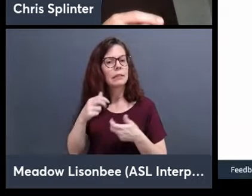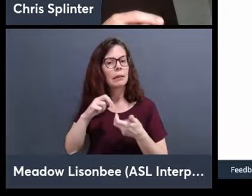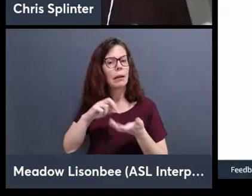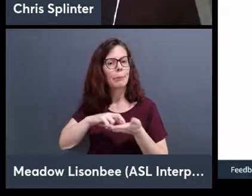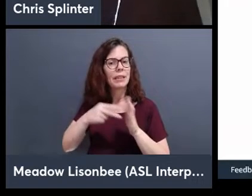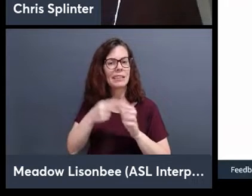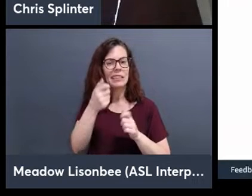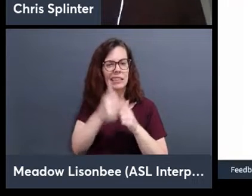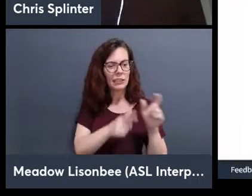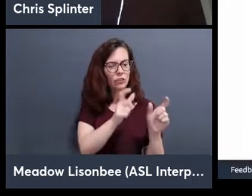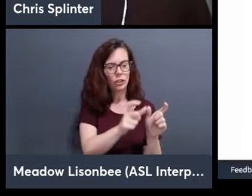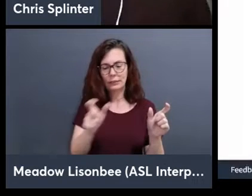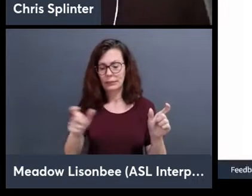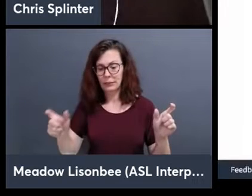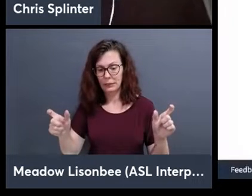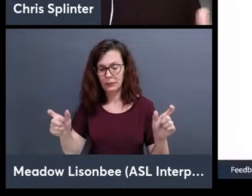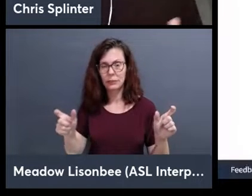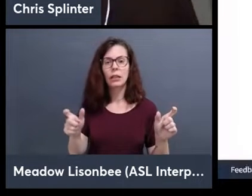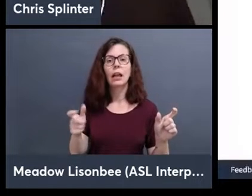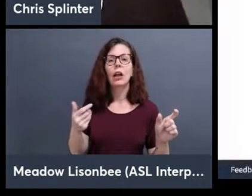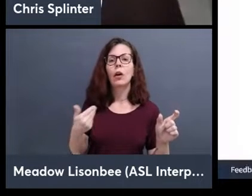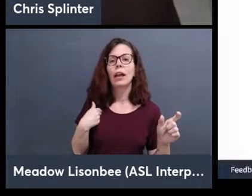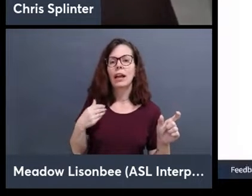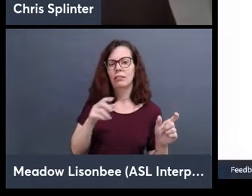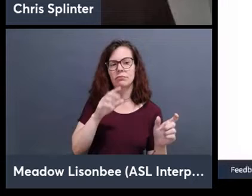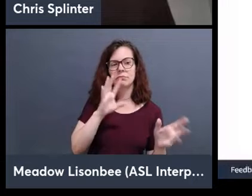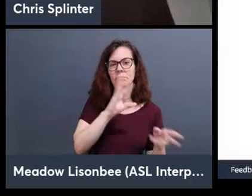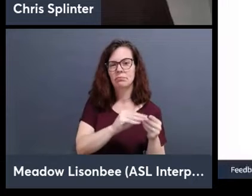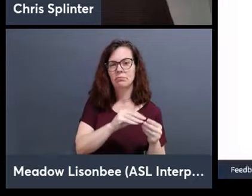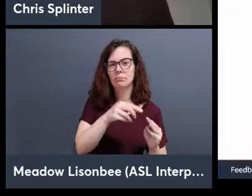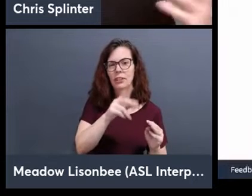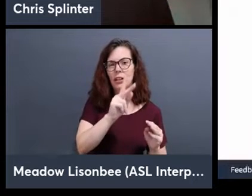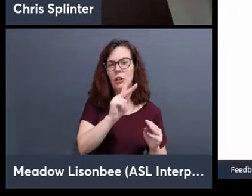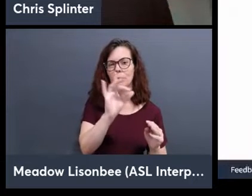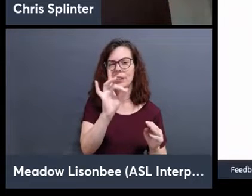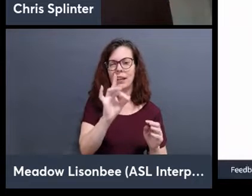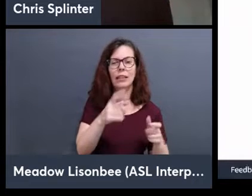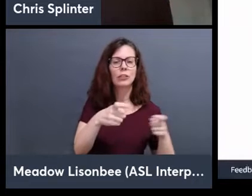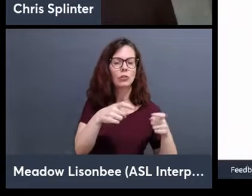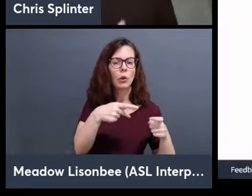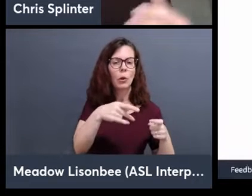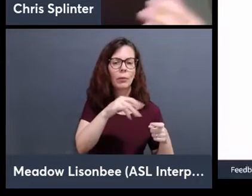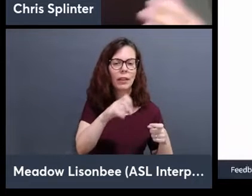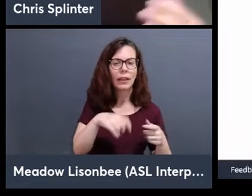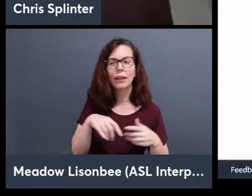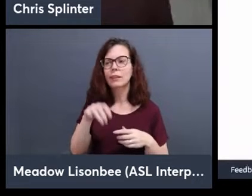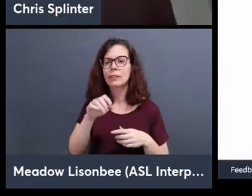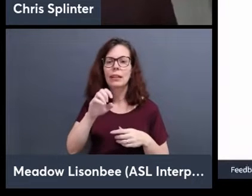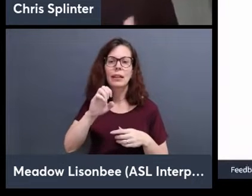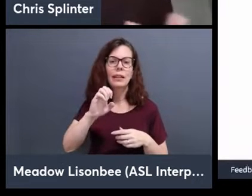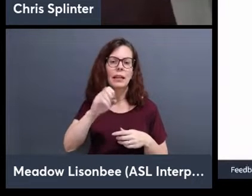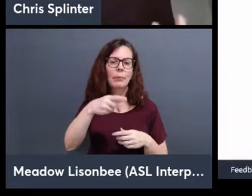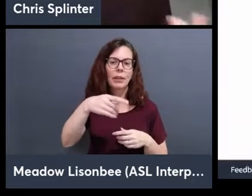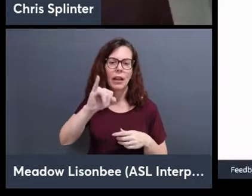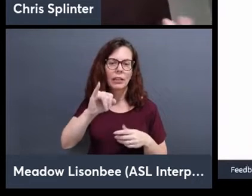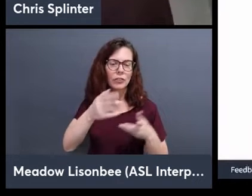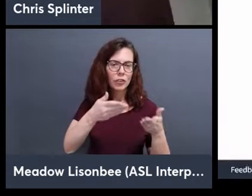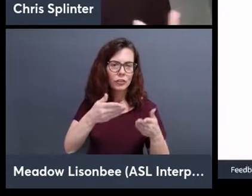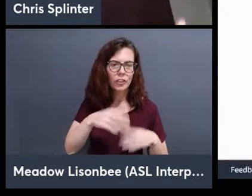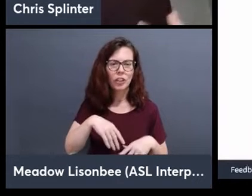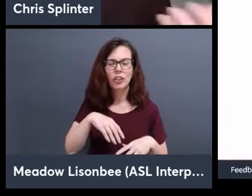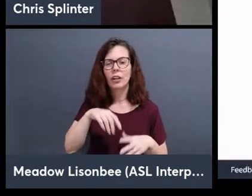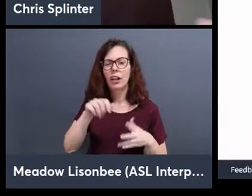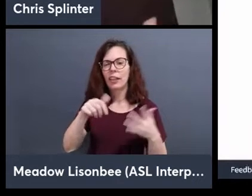there's going to be a number of Kubernetes control plane components like the API server, etcd, and a few